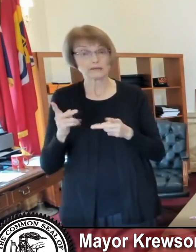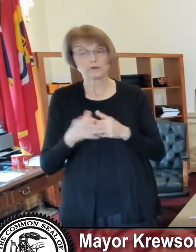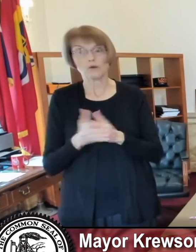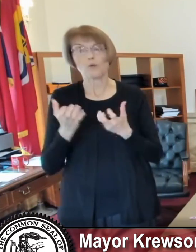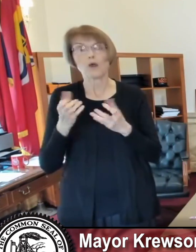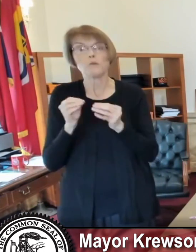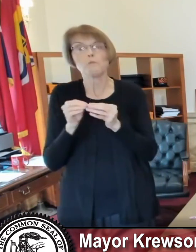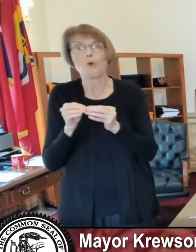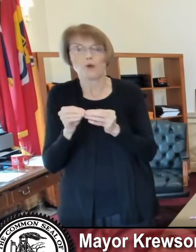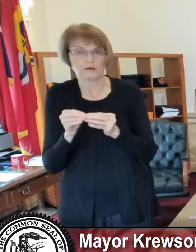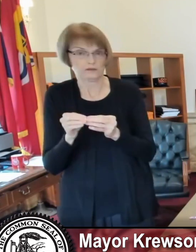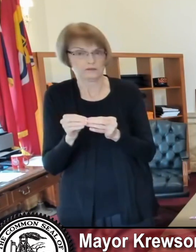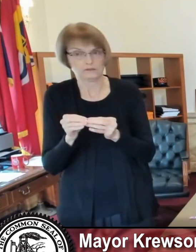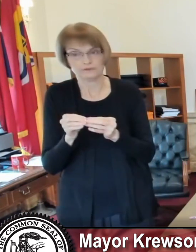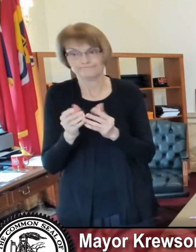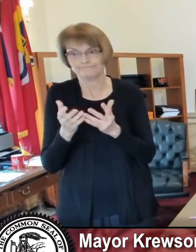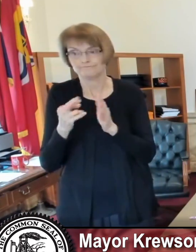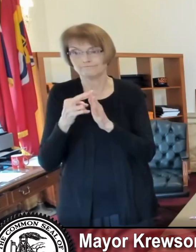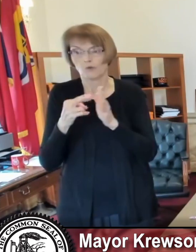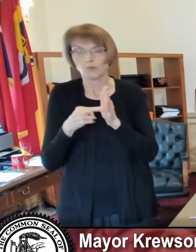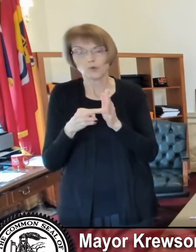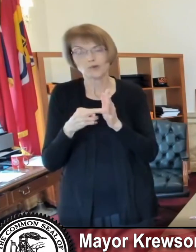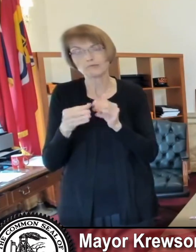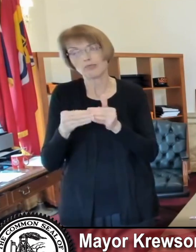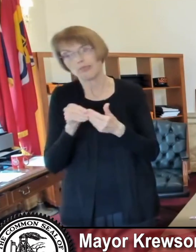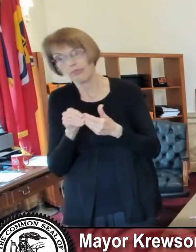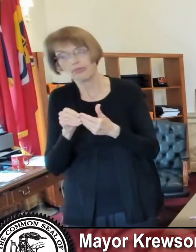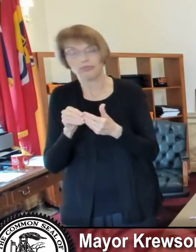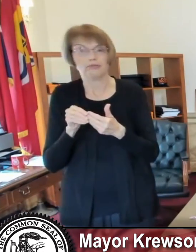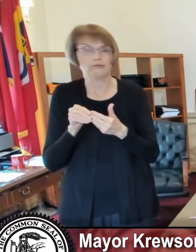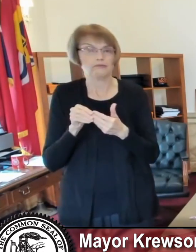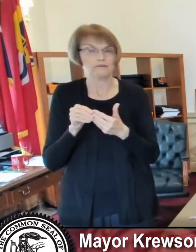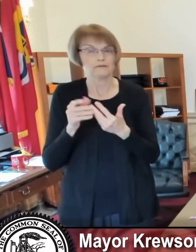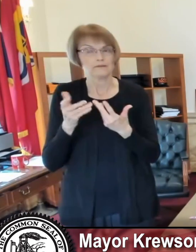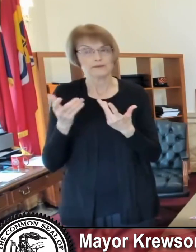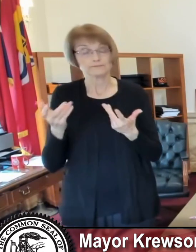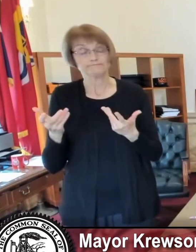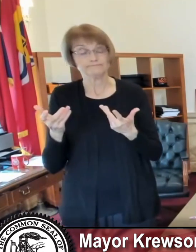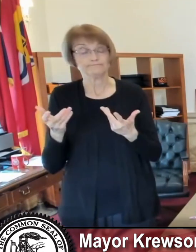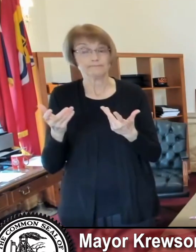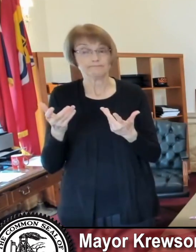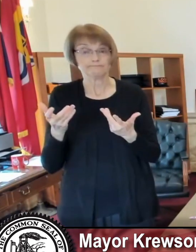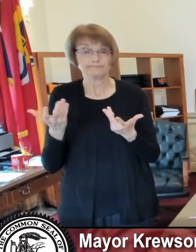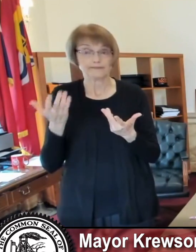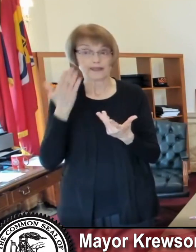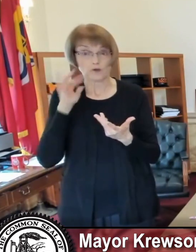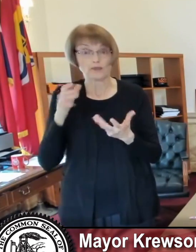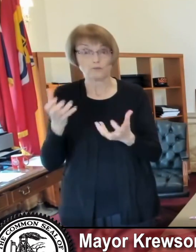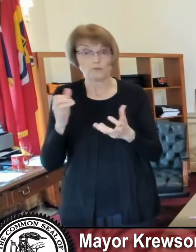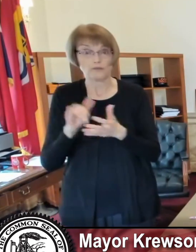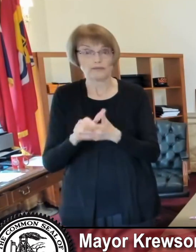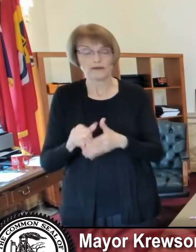even more relaxing of some of the restrictions, and we are